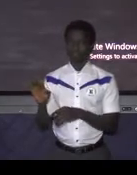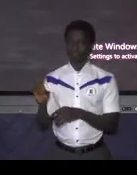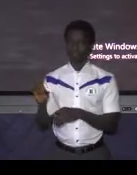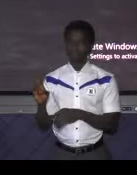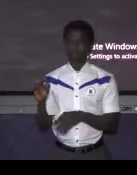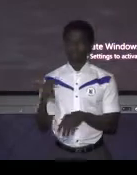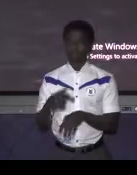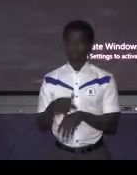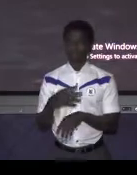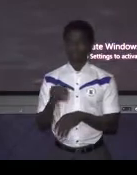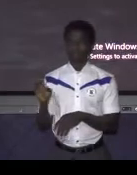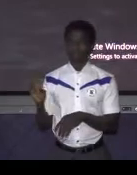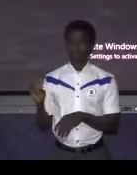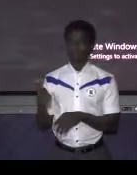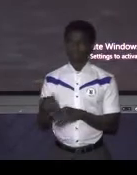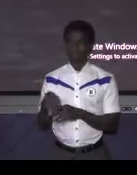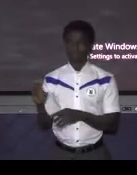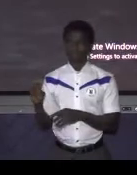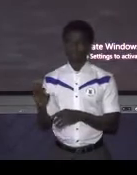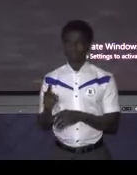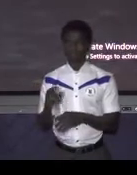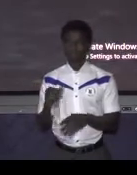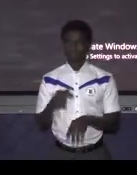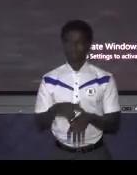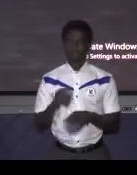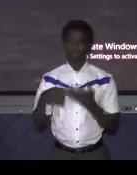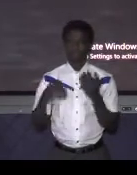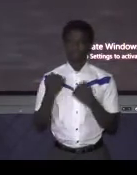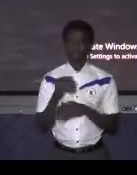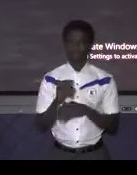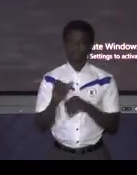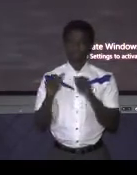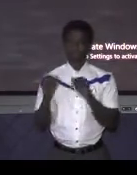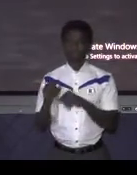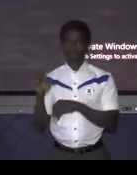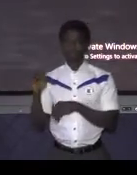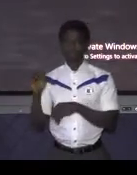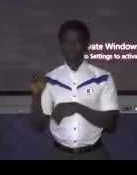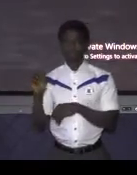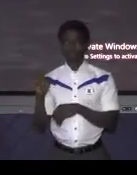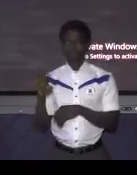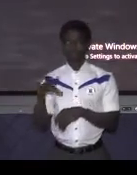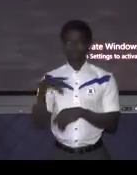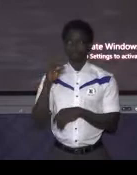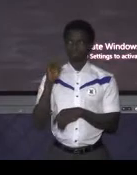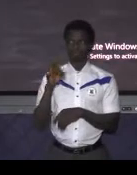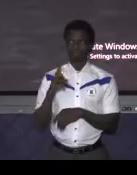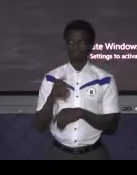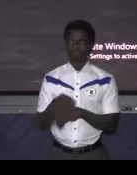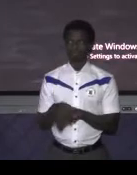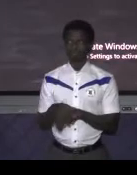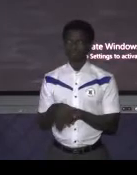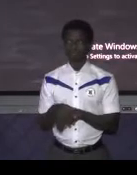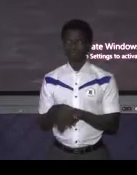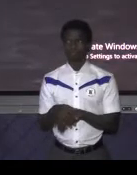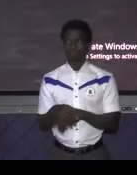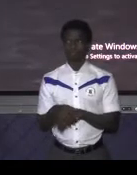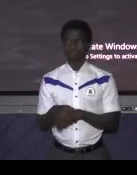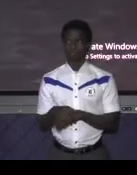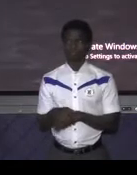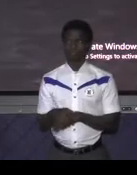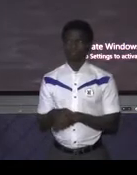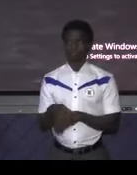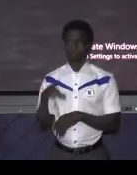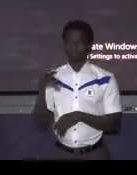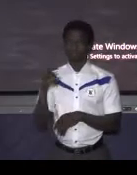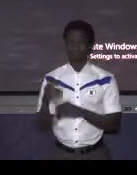7 1 time. So what is the square root? Well, remember, we pick one, we leave one. We pick the next one, we leave one.